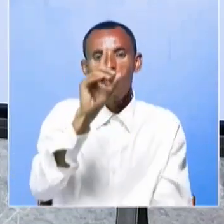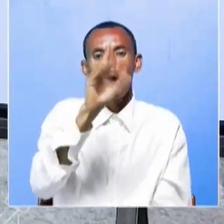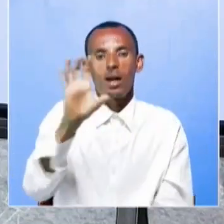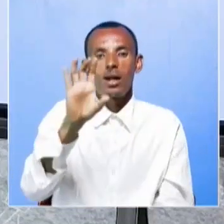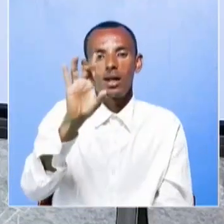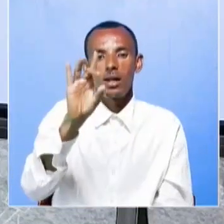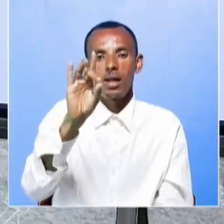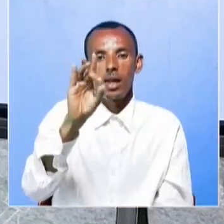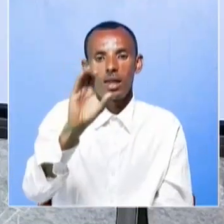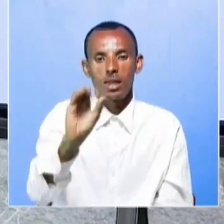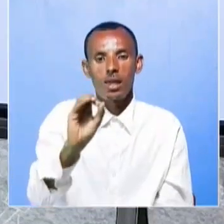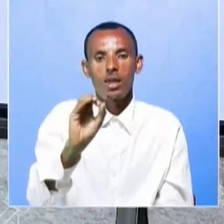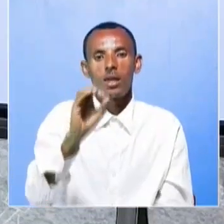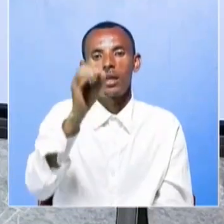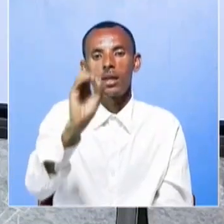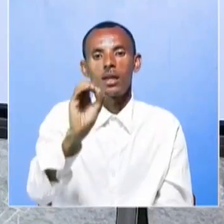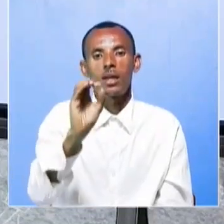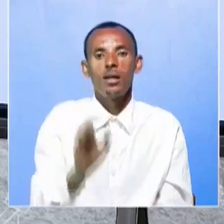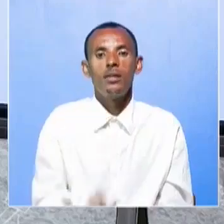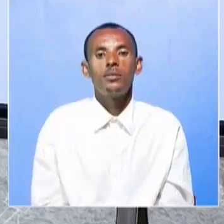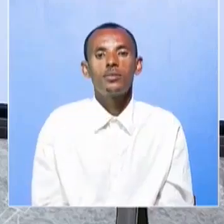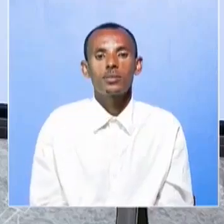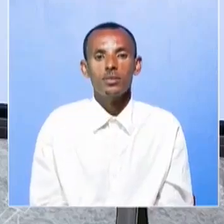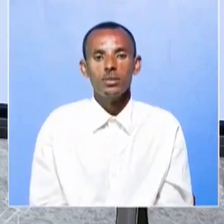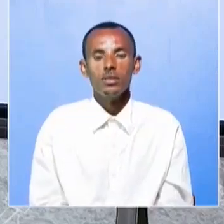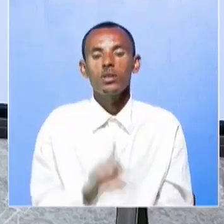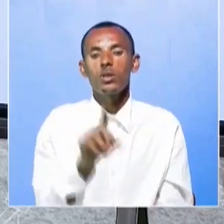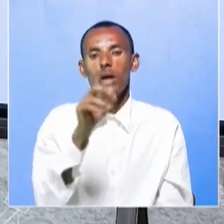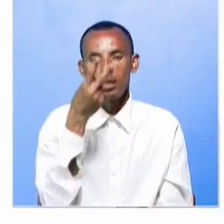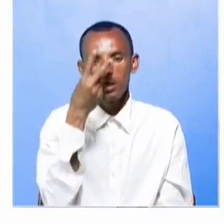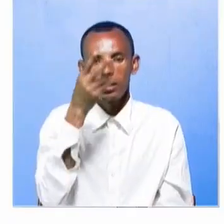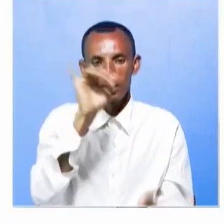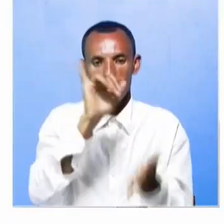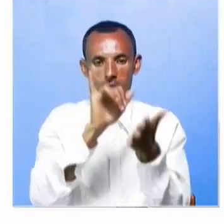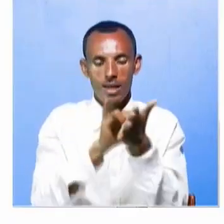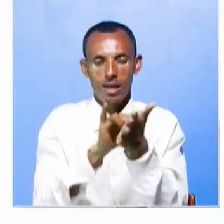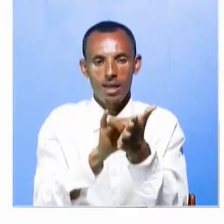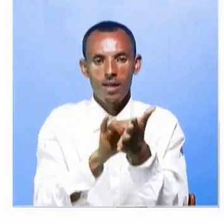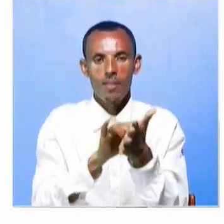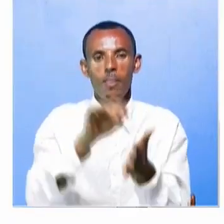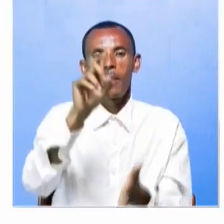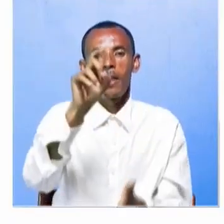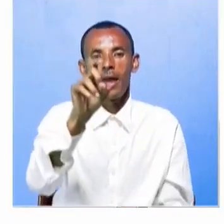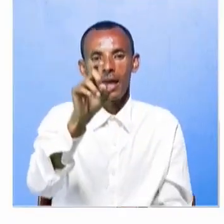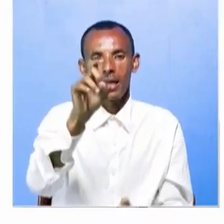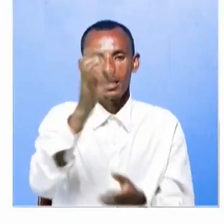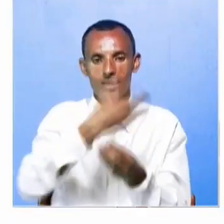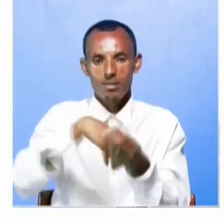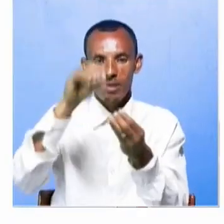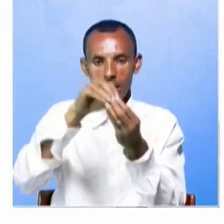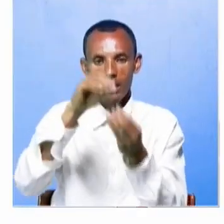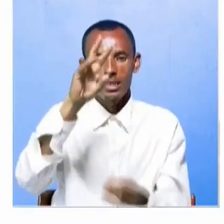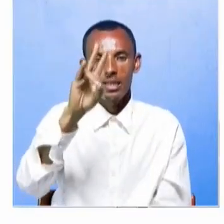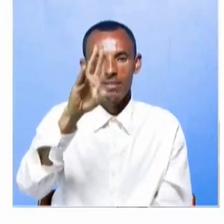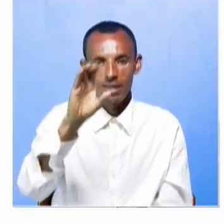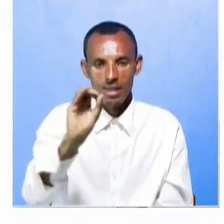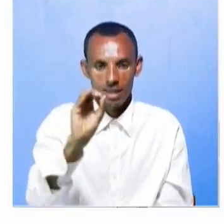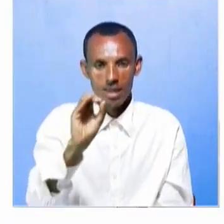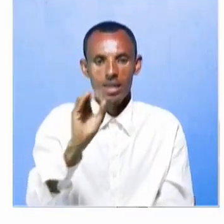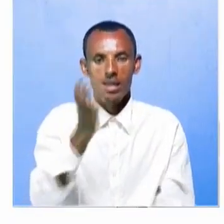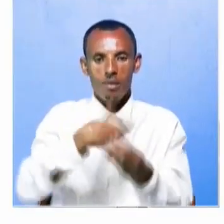180 degrees, right? So you can say that x plus 70 degrees